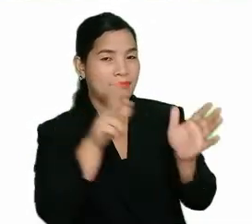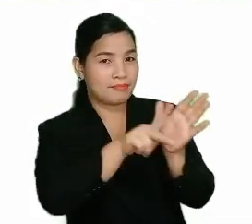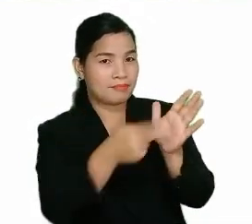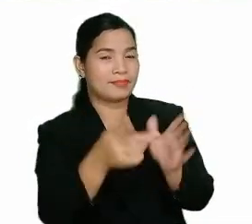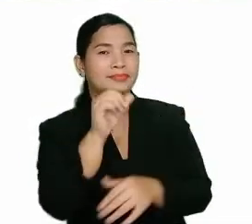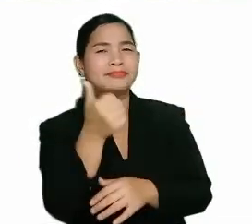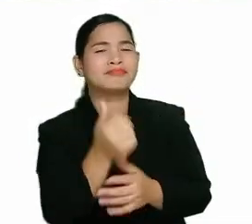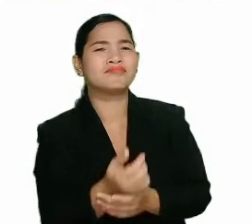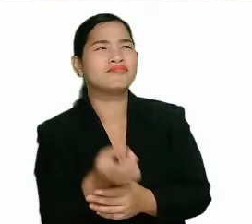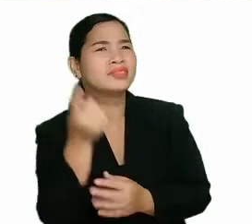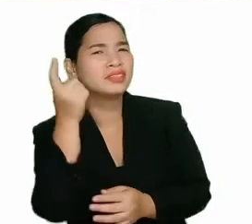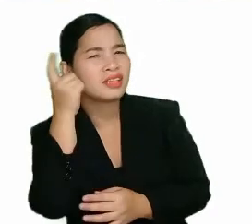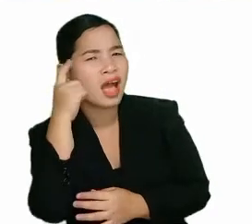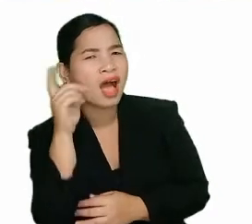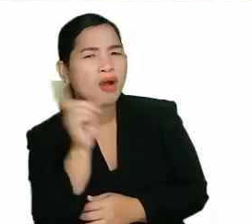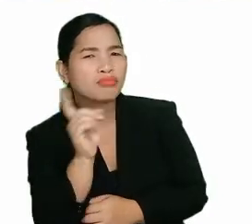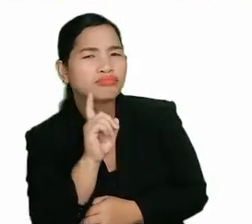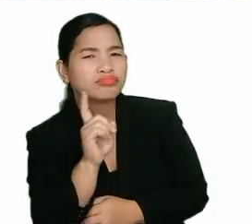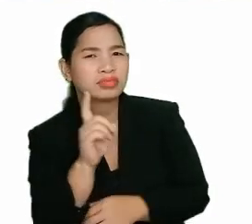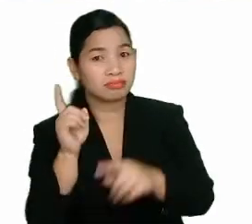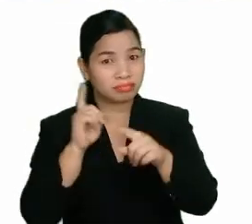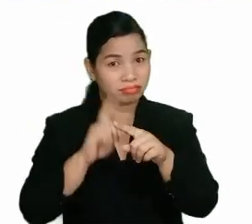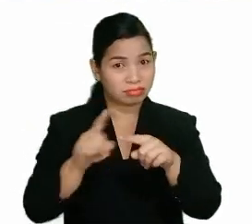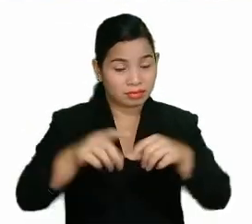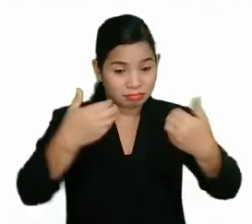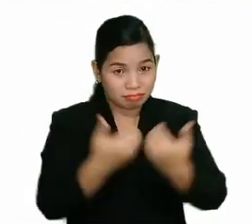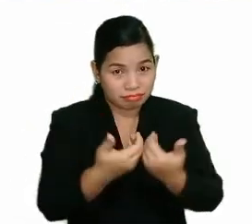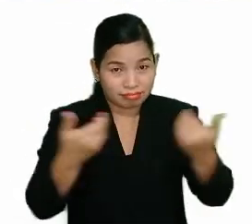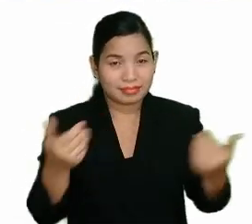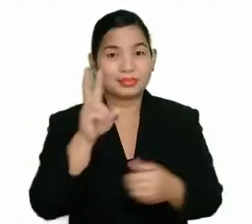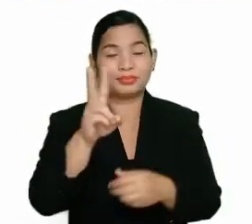Have you ever wondered what sets apart these two types of cells?